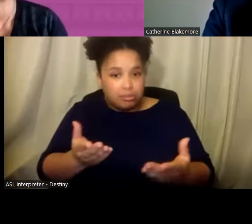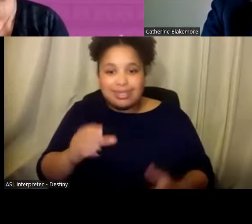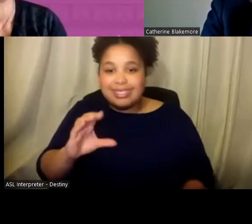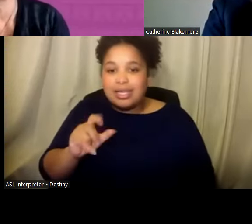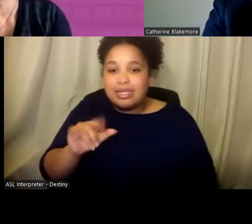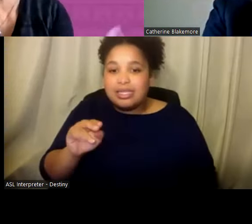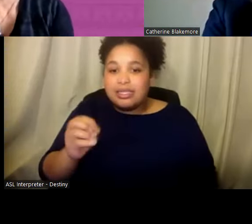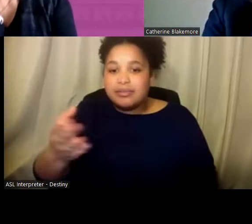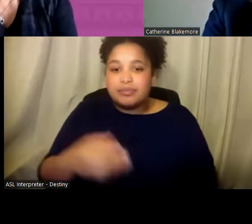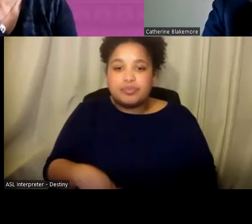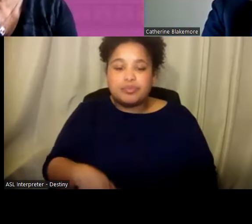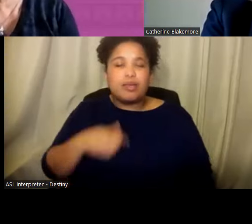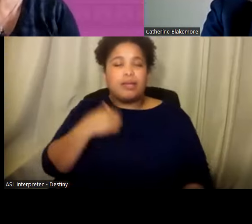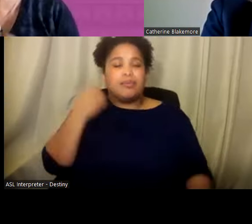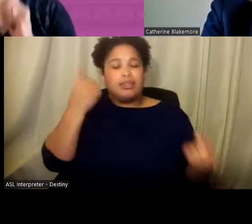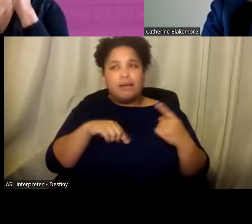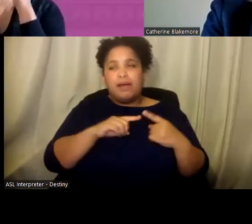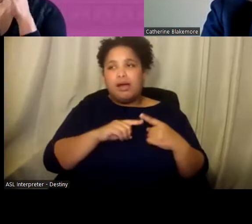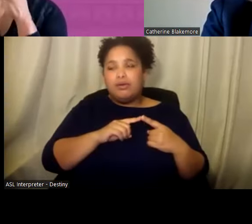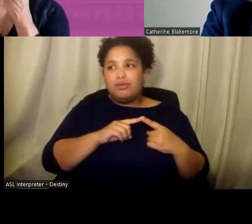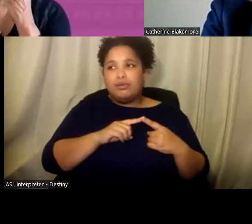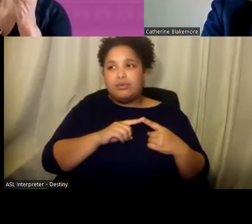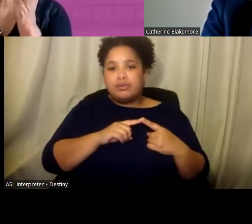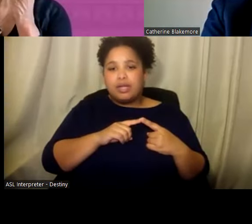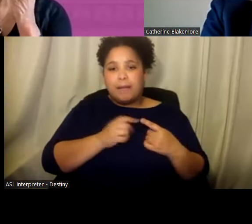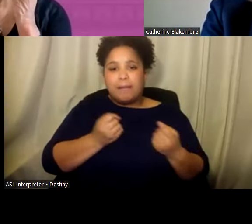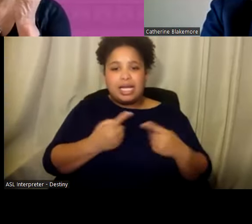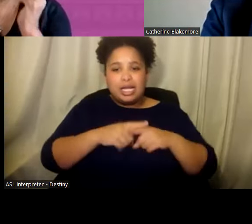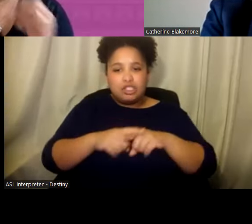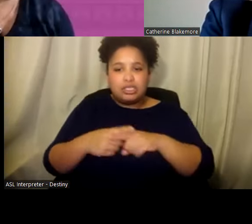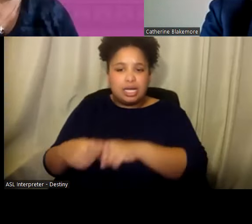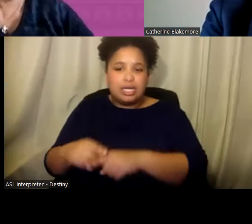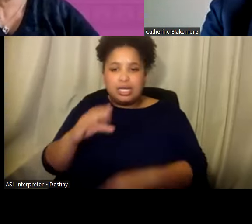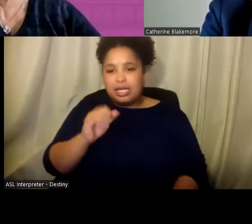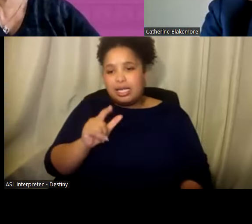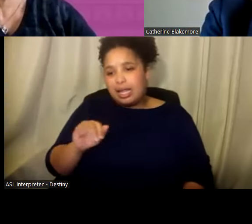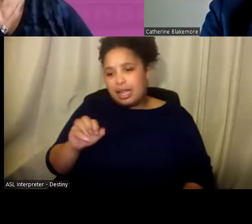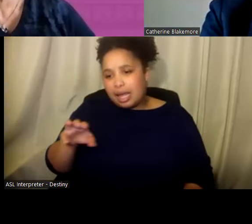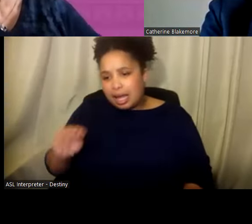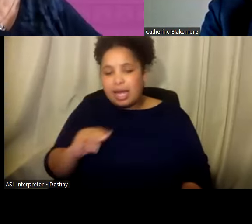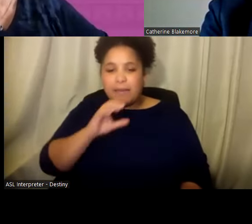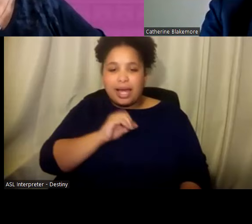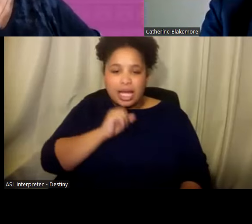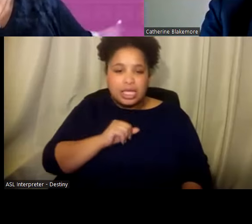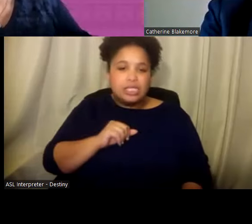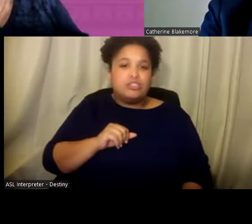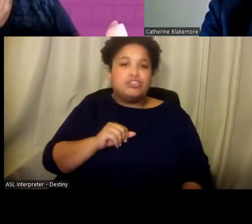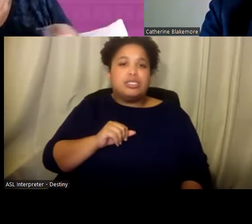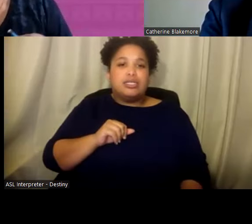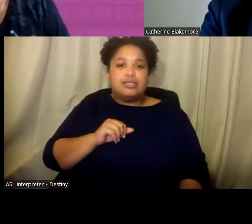ahead. Well, I was just thinking about all these intersections, you know, CalAIM, the Aging and Disability Resource